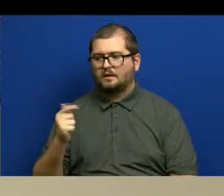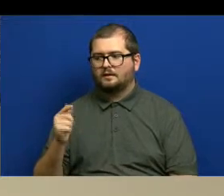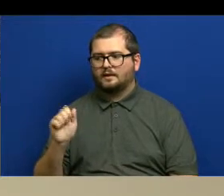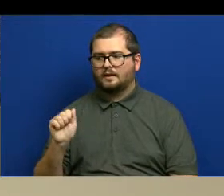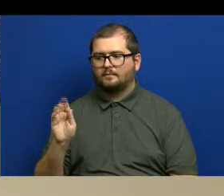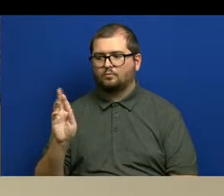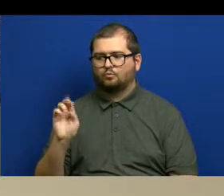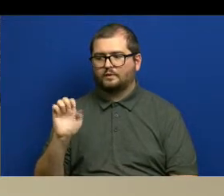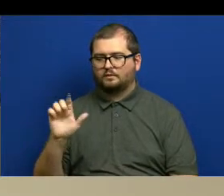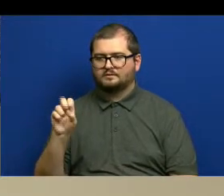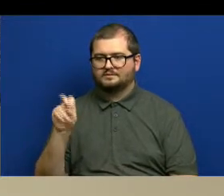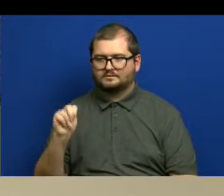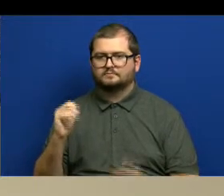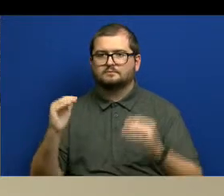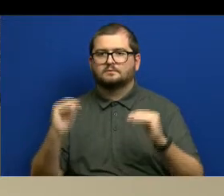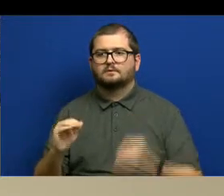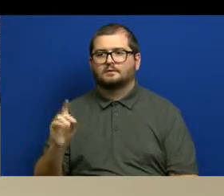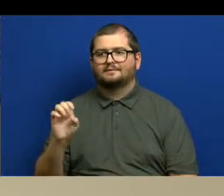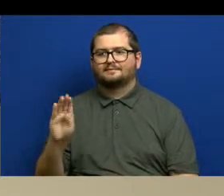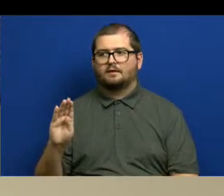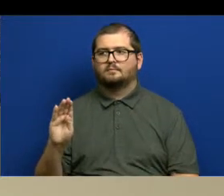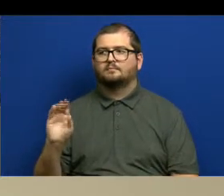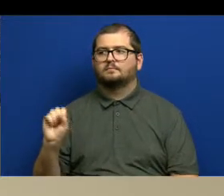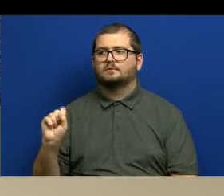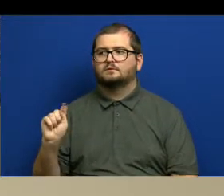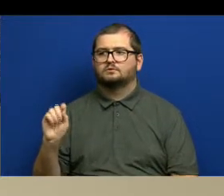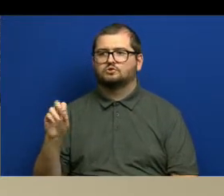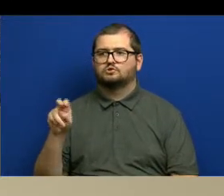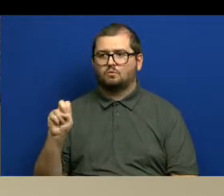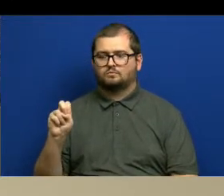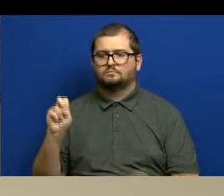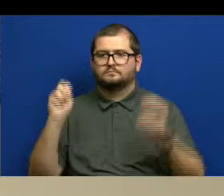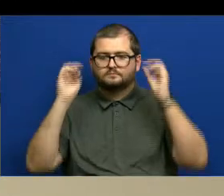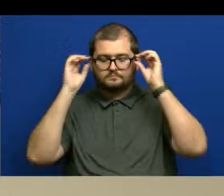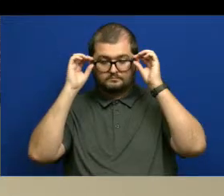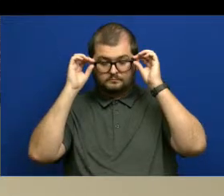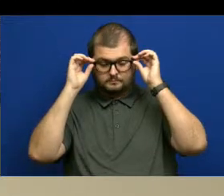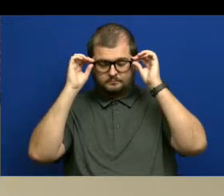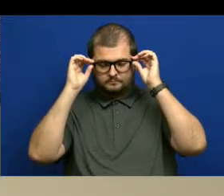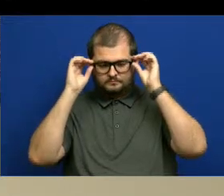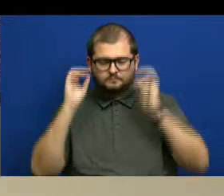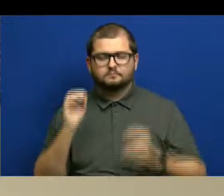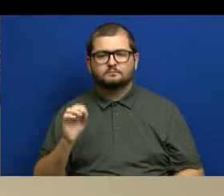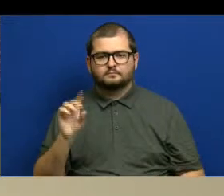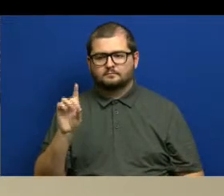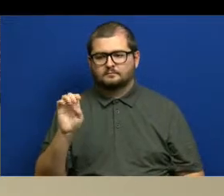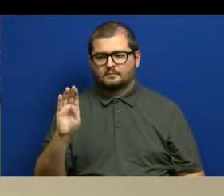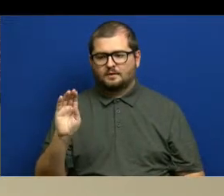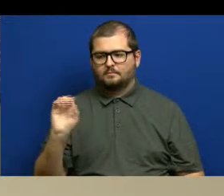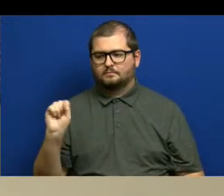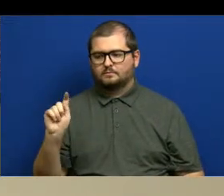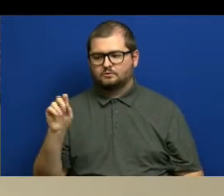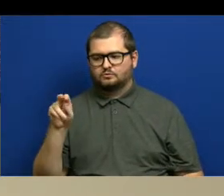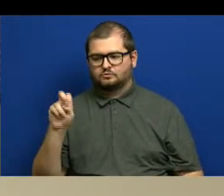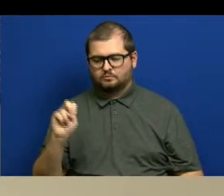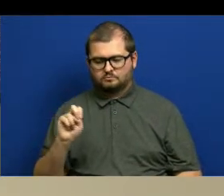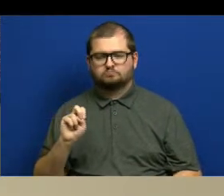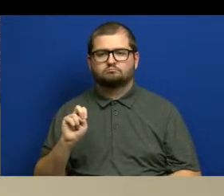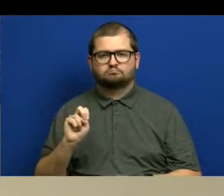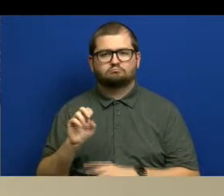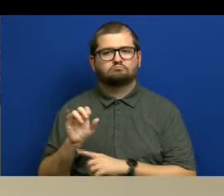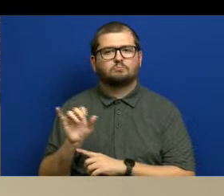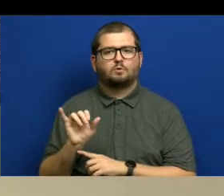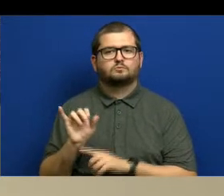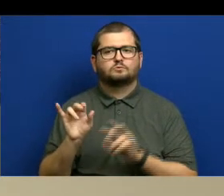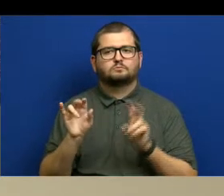The next comment comes from Deb Stone, who's also, sure. The next comment comes from Deb Stone, who's also commenting on